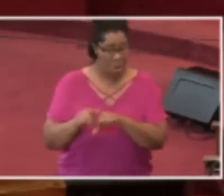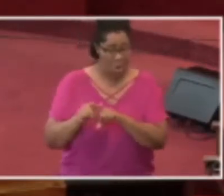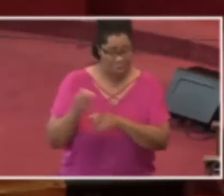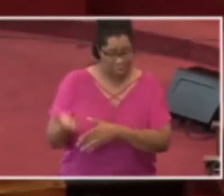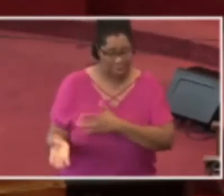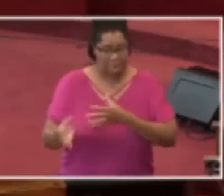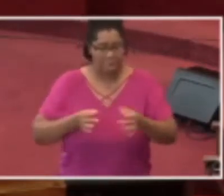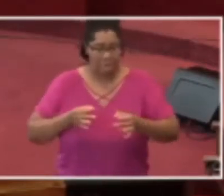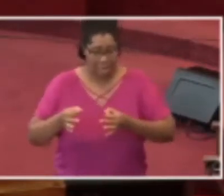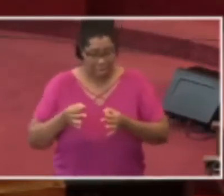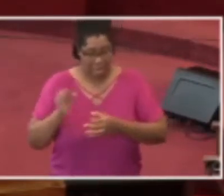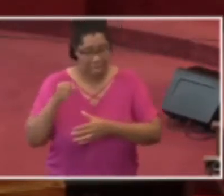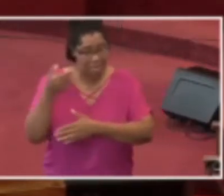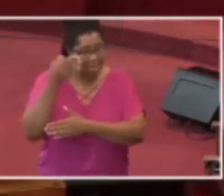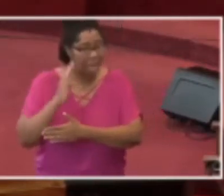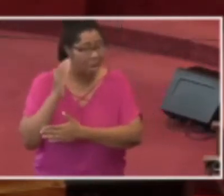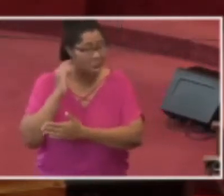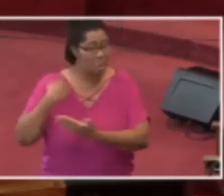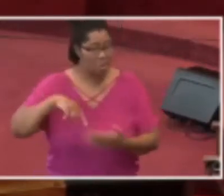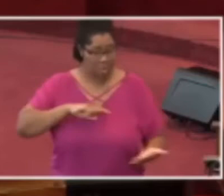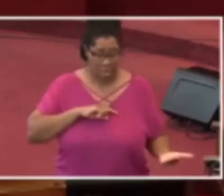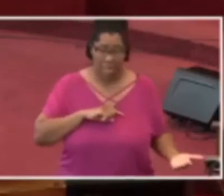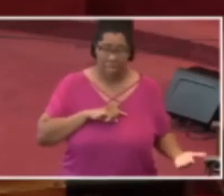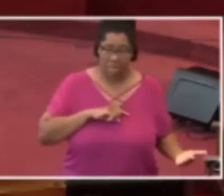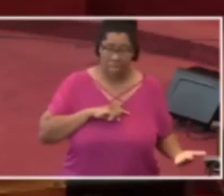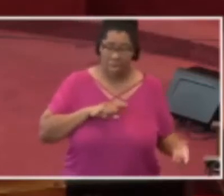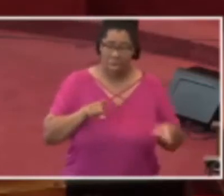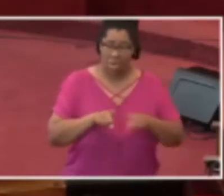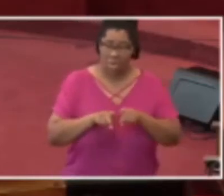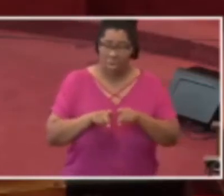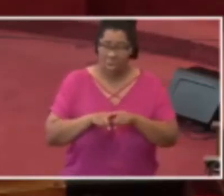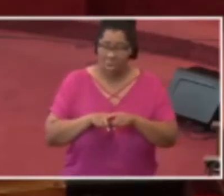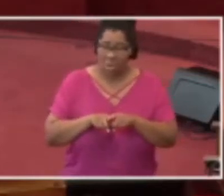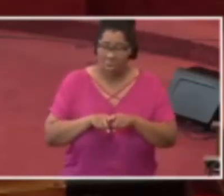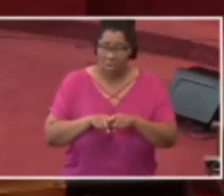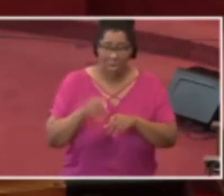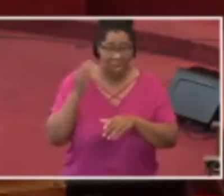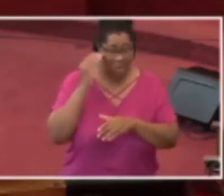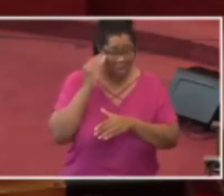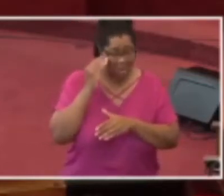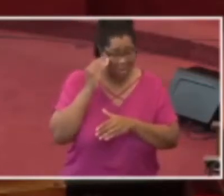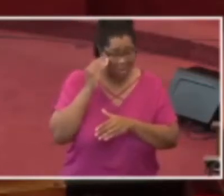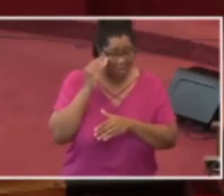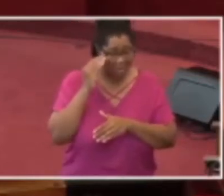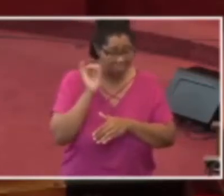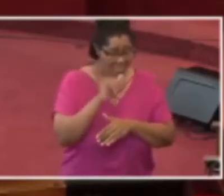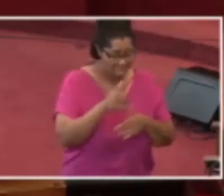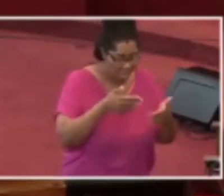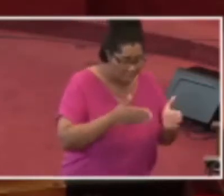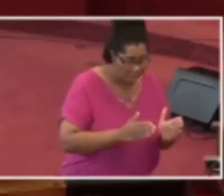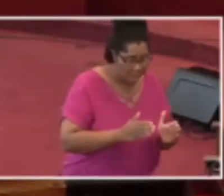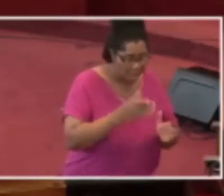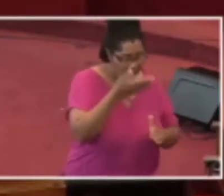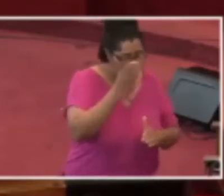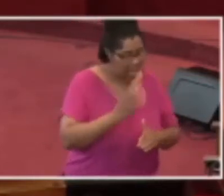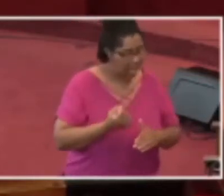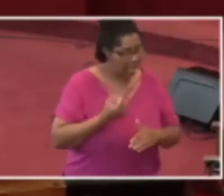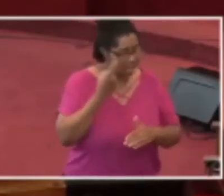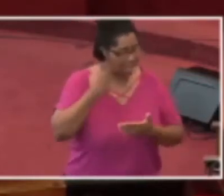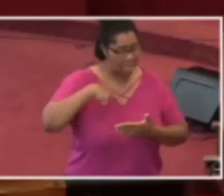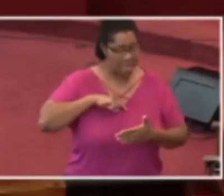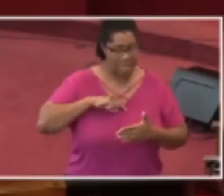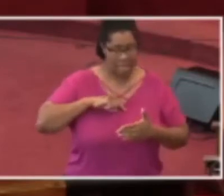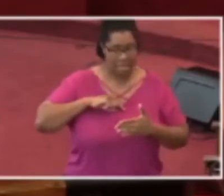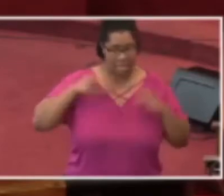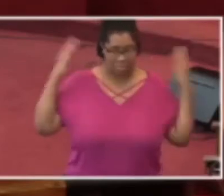only does God know us, but he knows us in this way, that because he understands us, he hems us